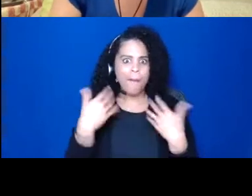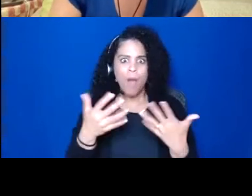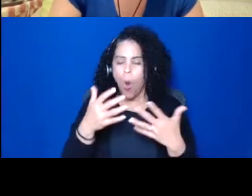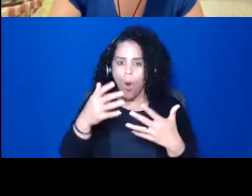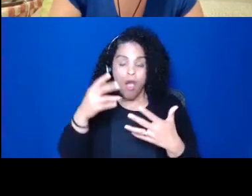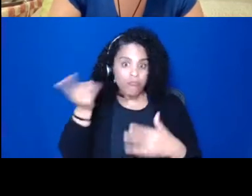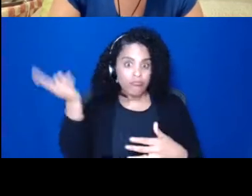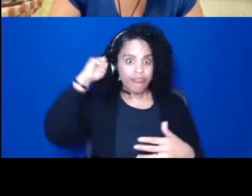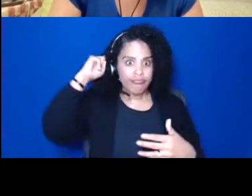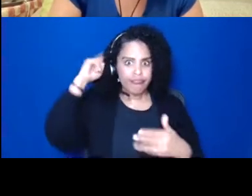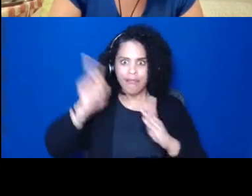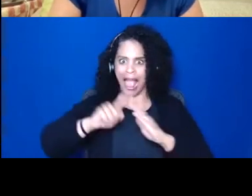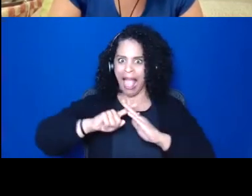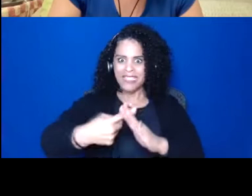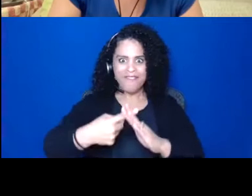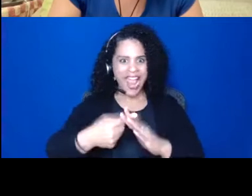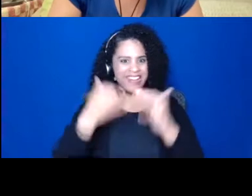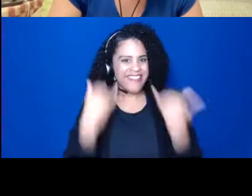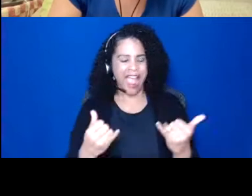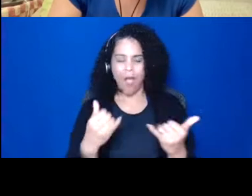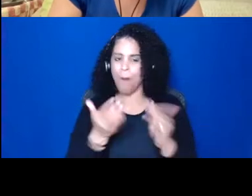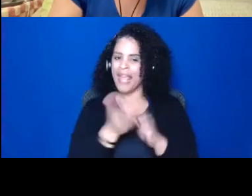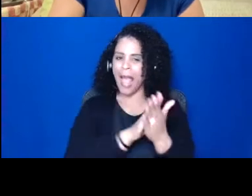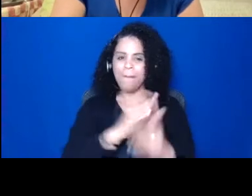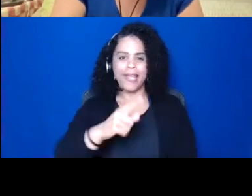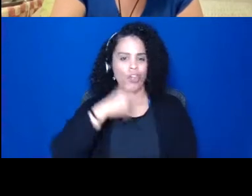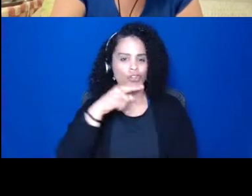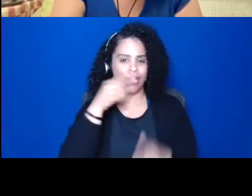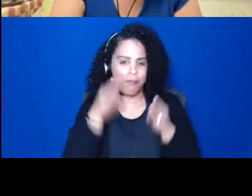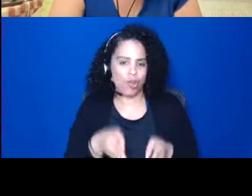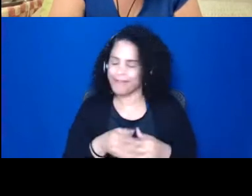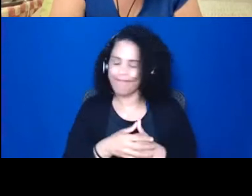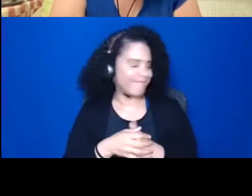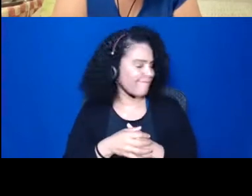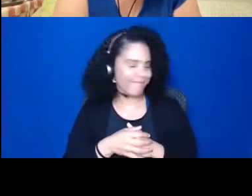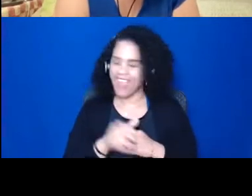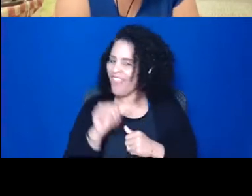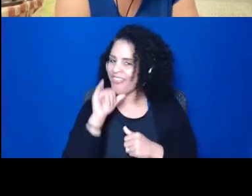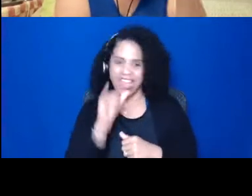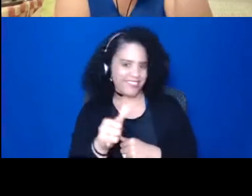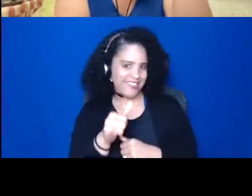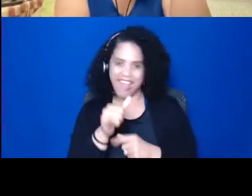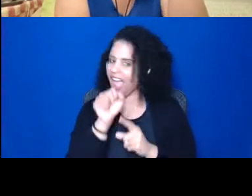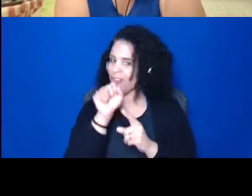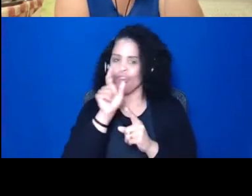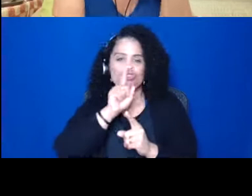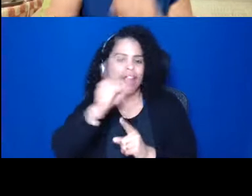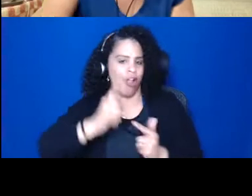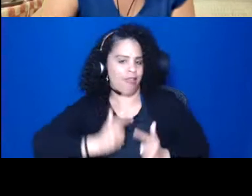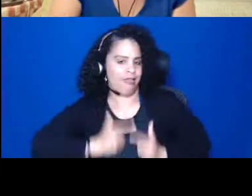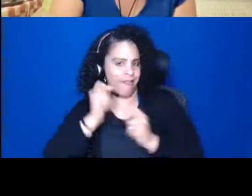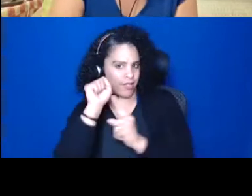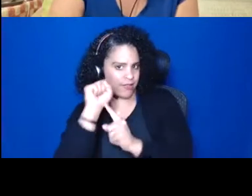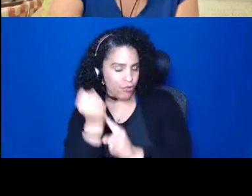get it activated and now you're a hearing person situation. And that is not the case in reality. What the